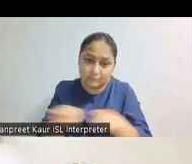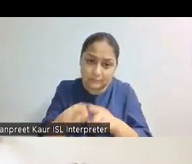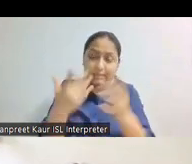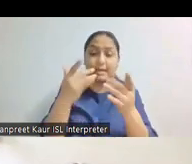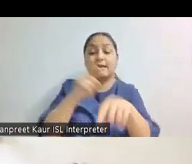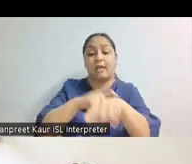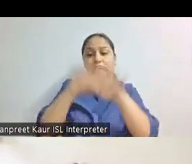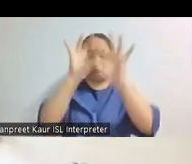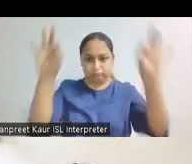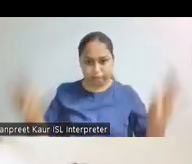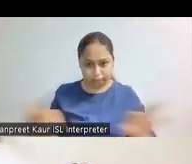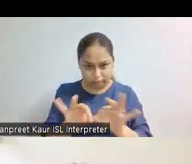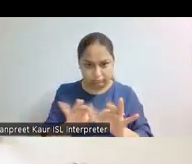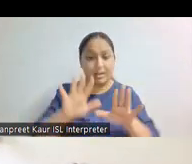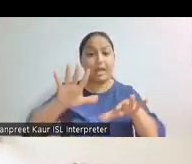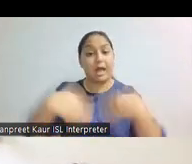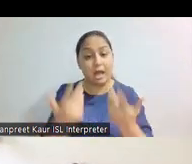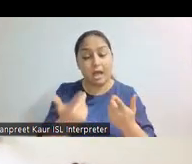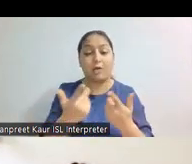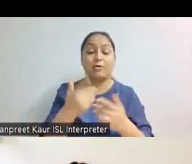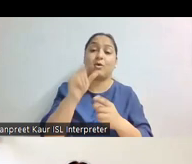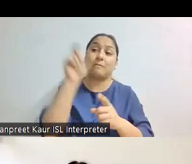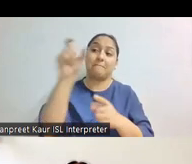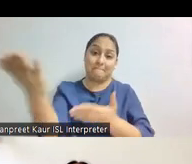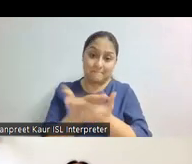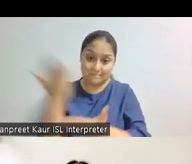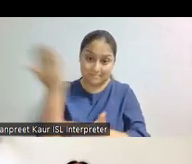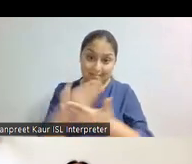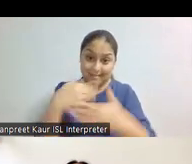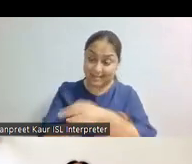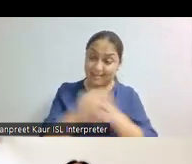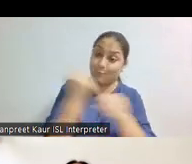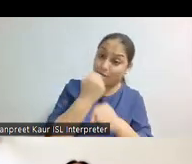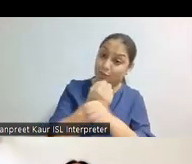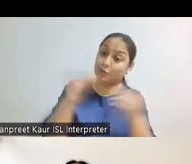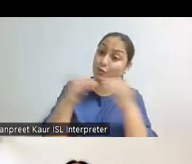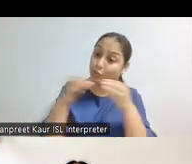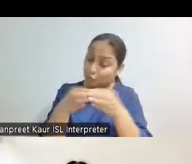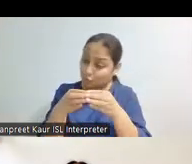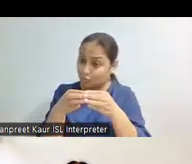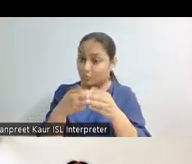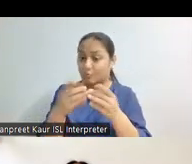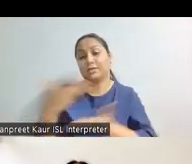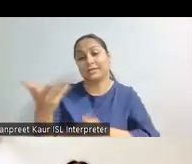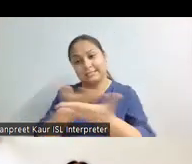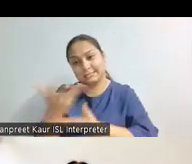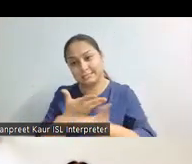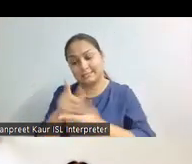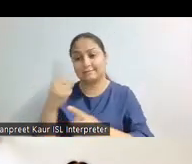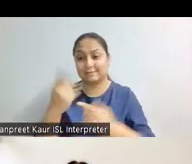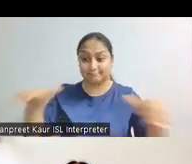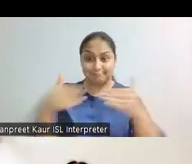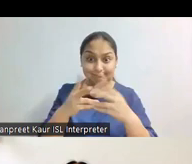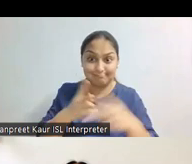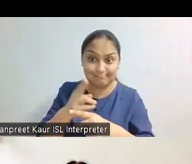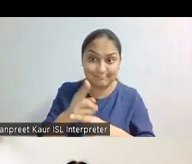and how can you participate within this working group We've shared this at the inaugural. We try